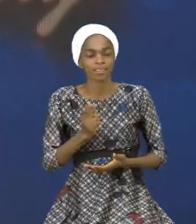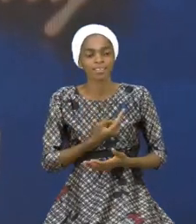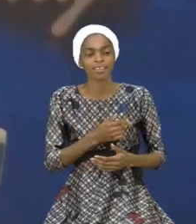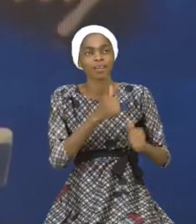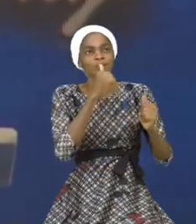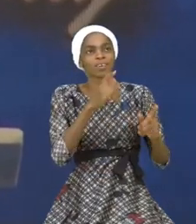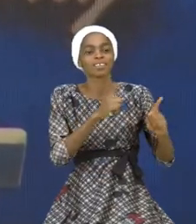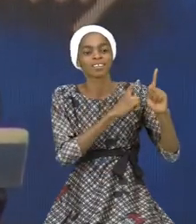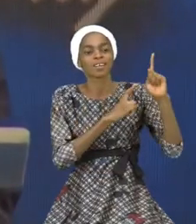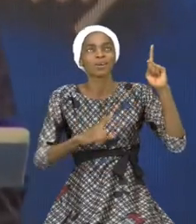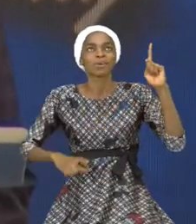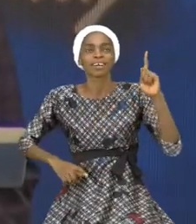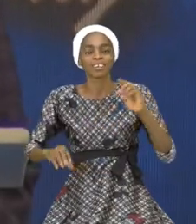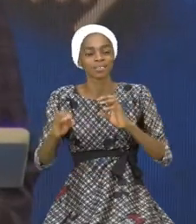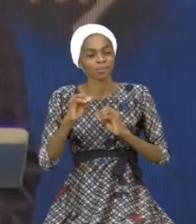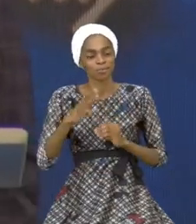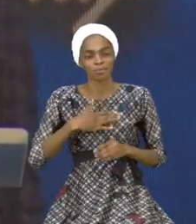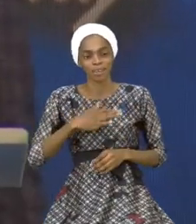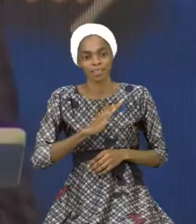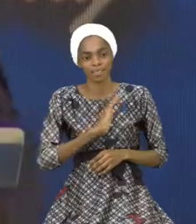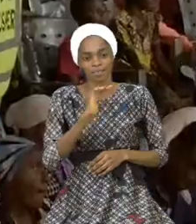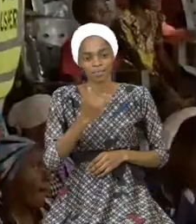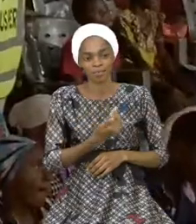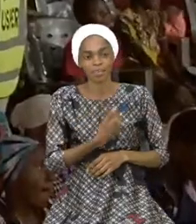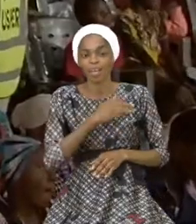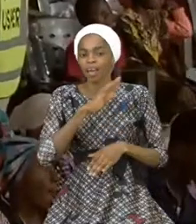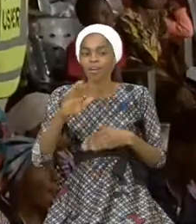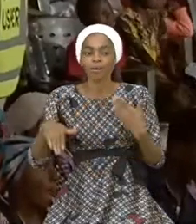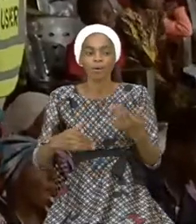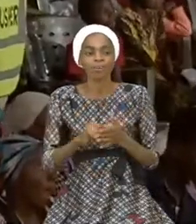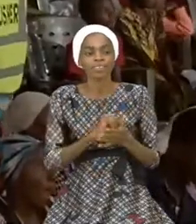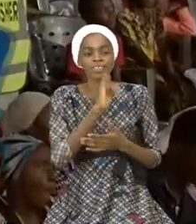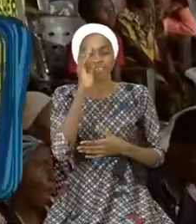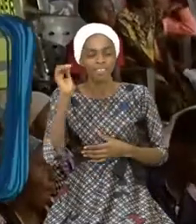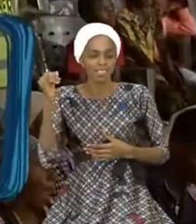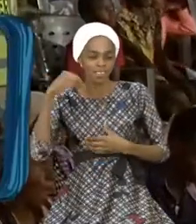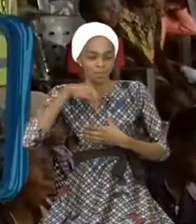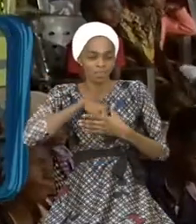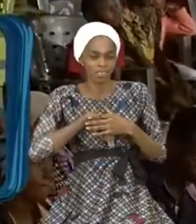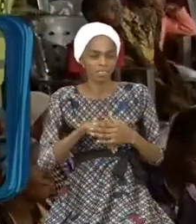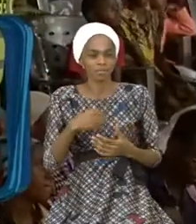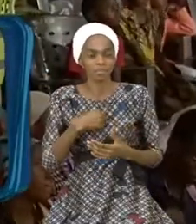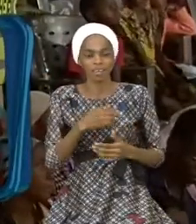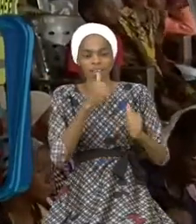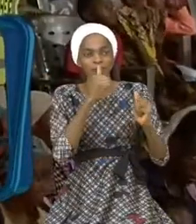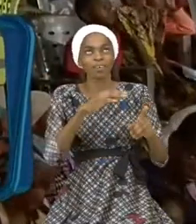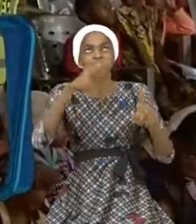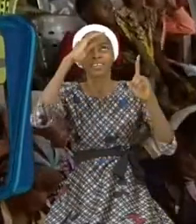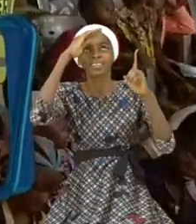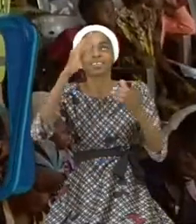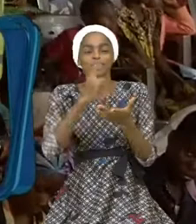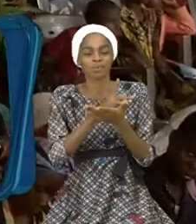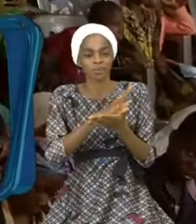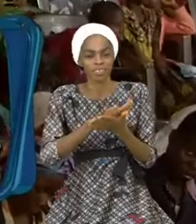bless the Lord, O my soul, and all that is within me, bless his